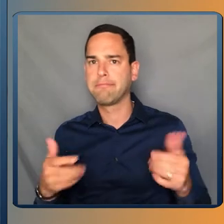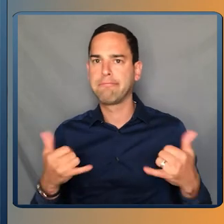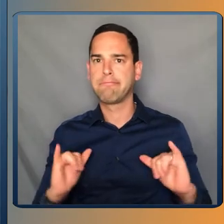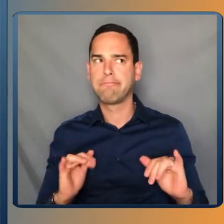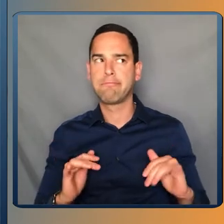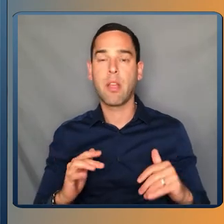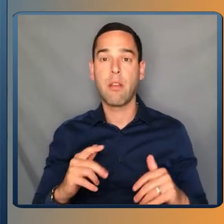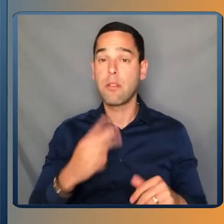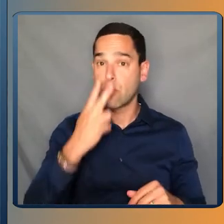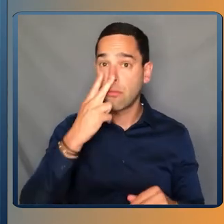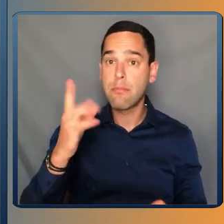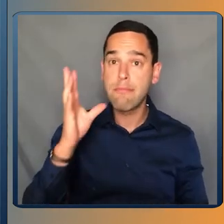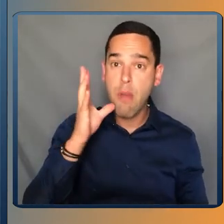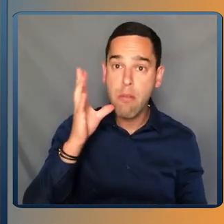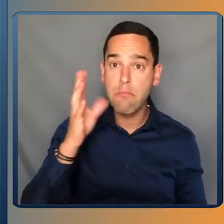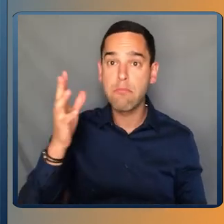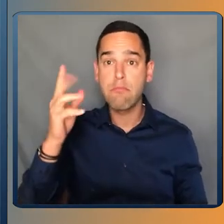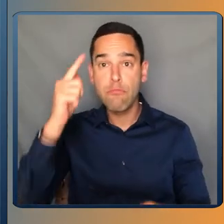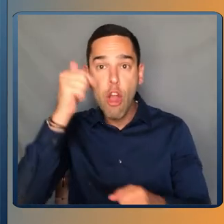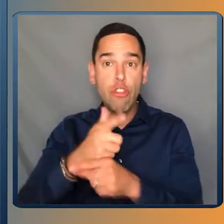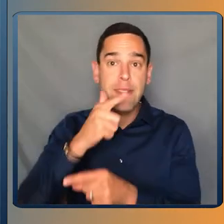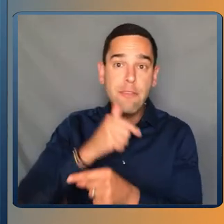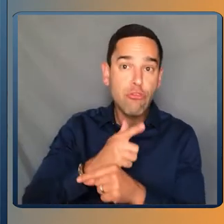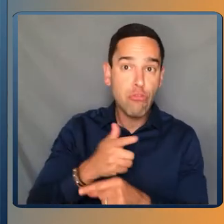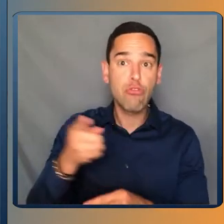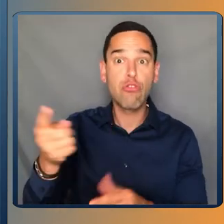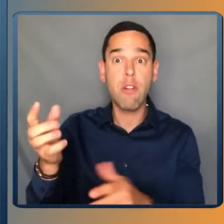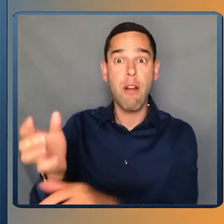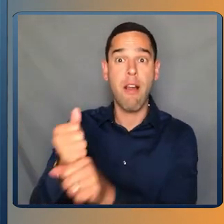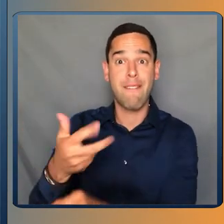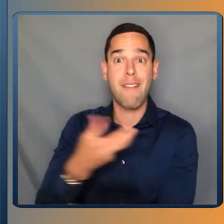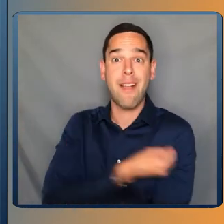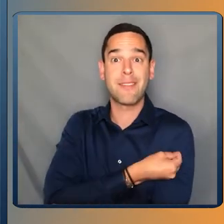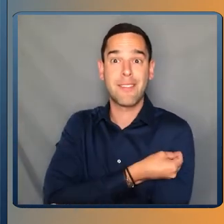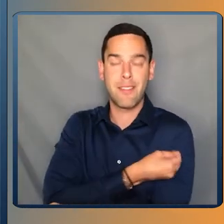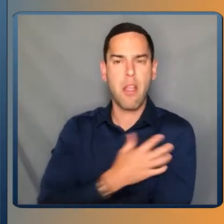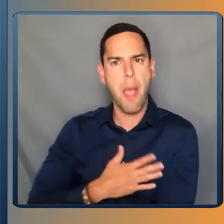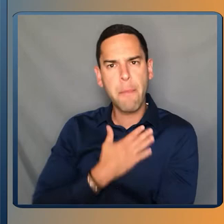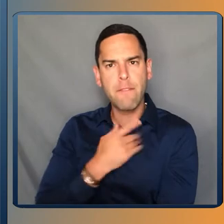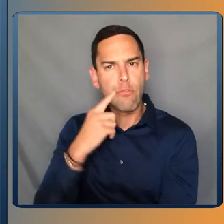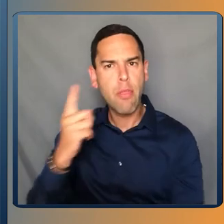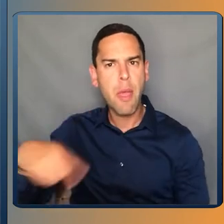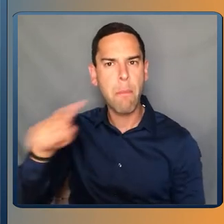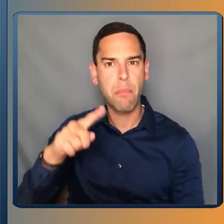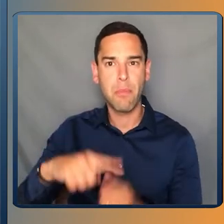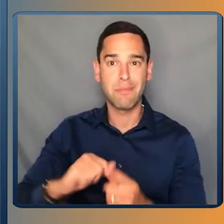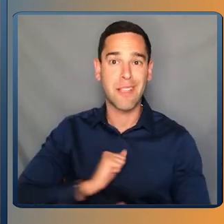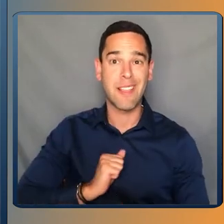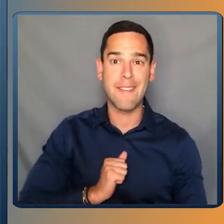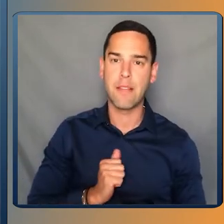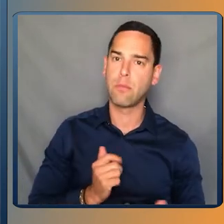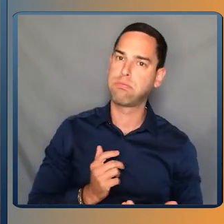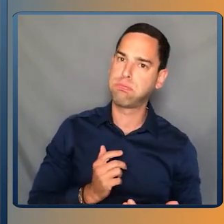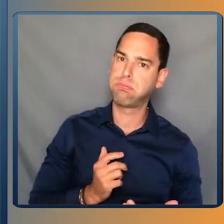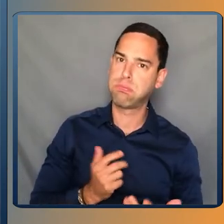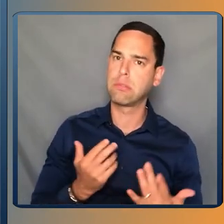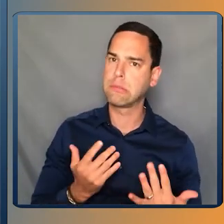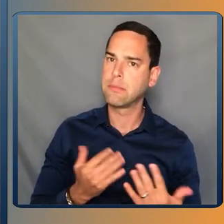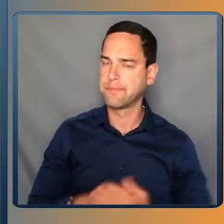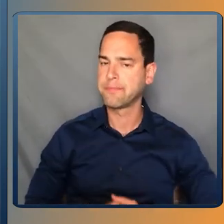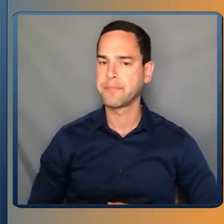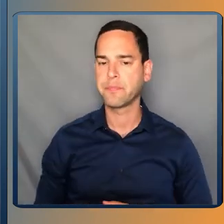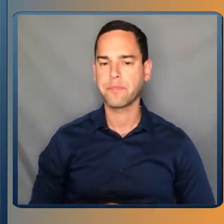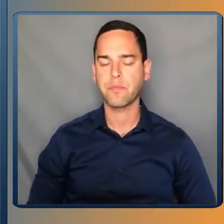I was happy that, like, my mom, brother, my sister would be able to get the vaccine. But yeah, I was hesitant about